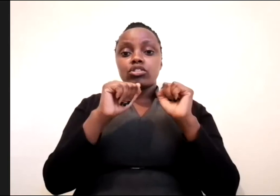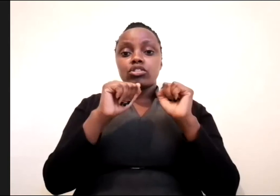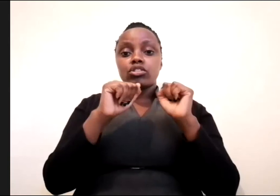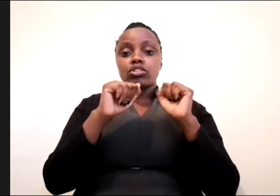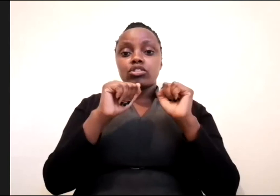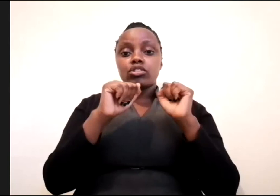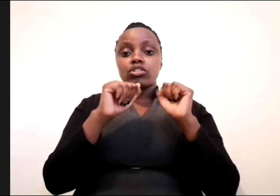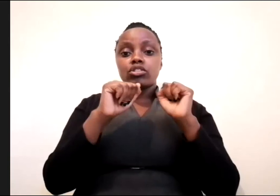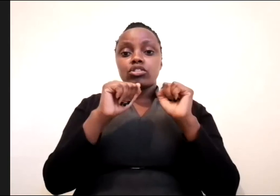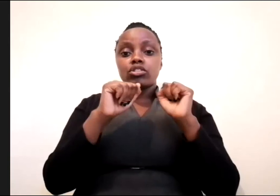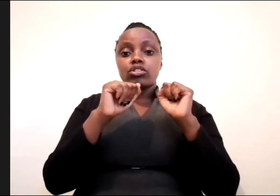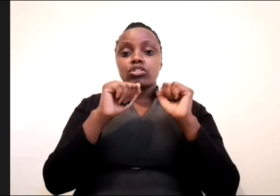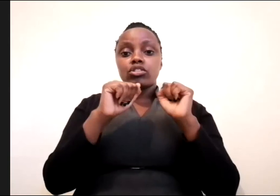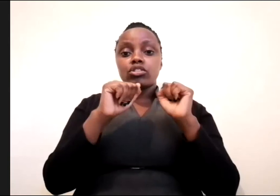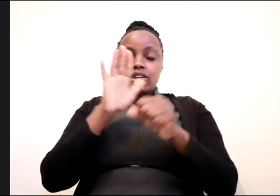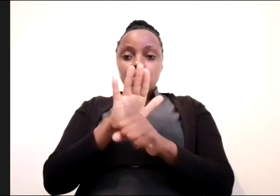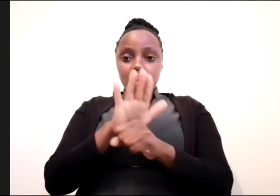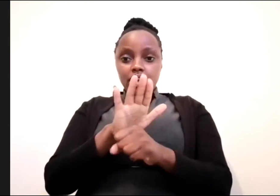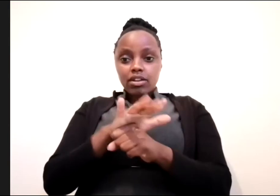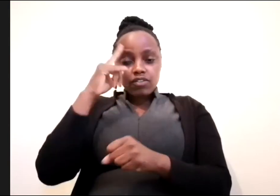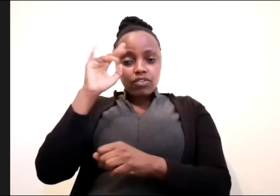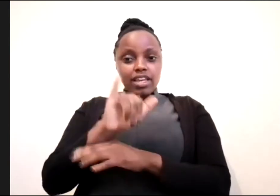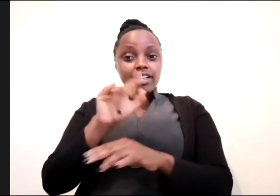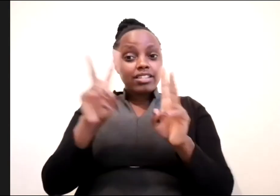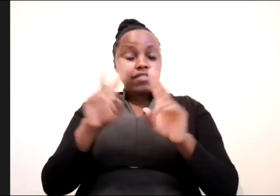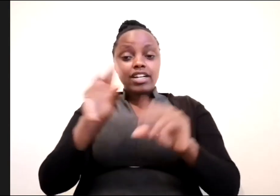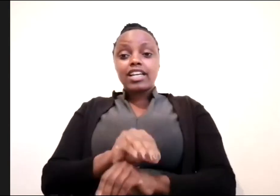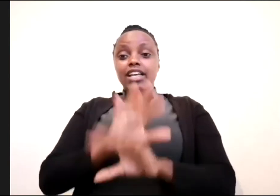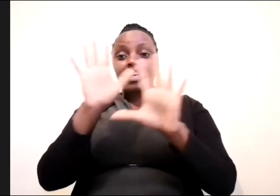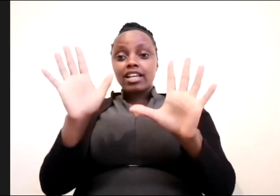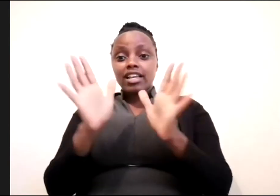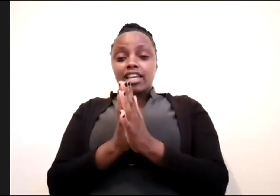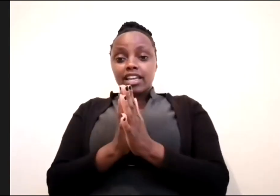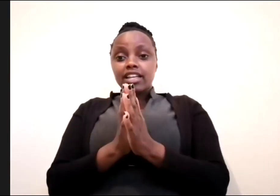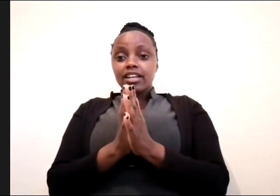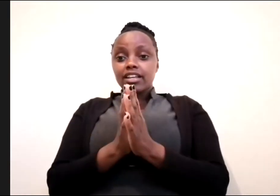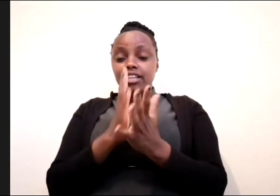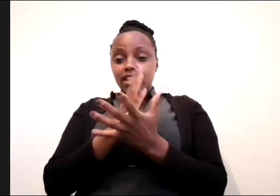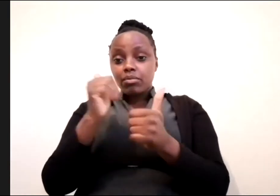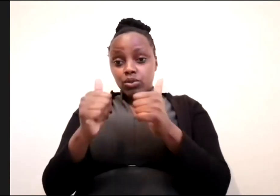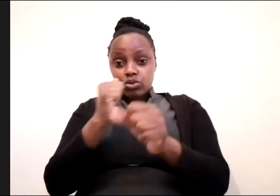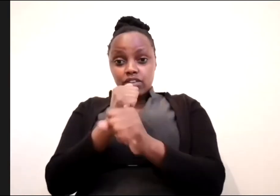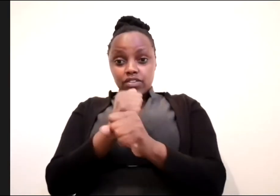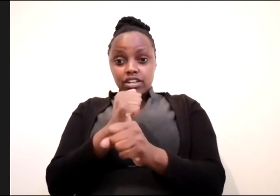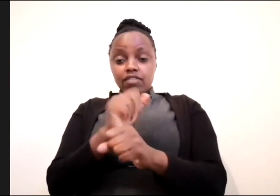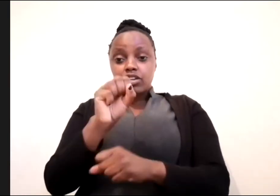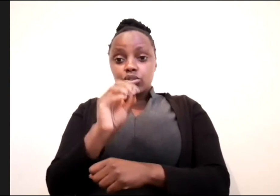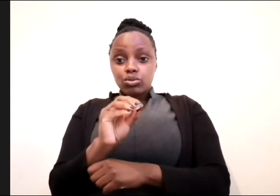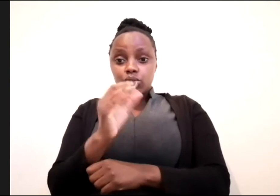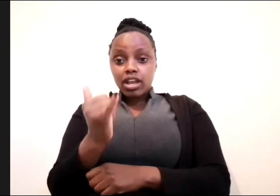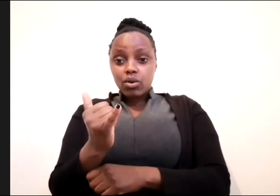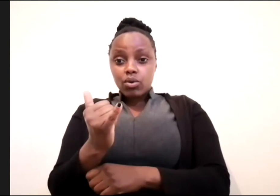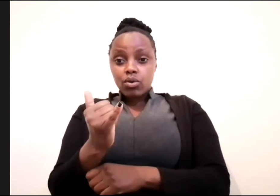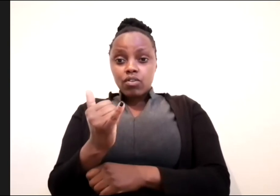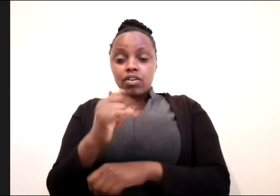much. Thanks a lot, Michel, for this very clear and pragmatic presentation. So well, you end